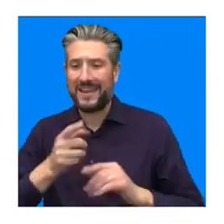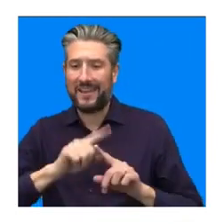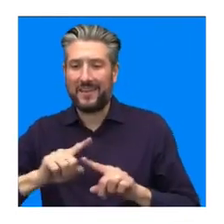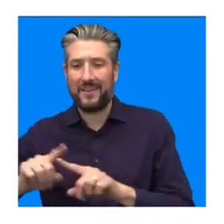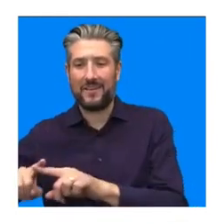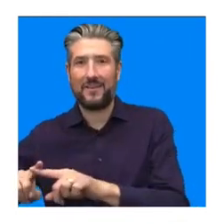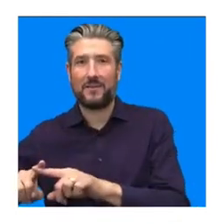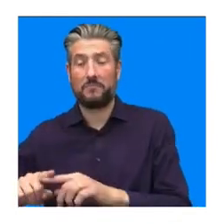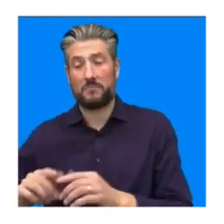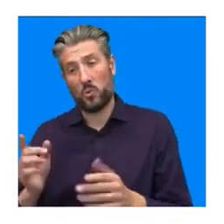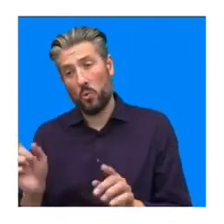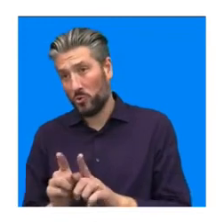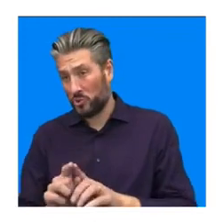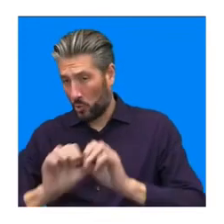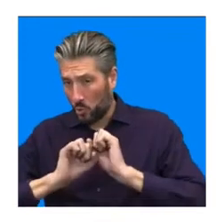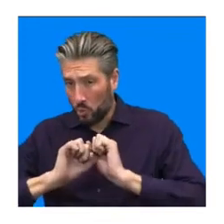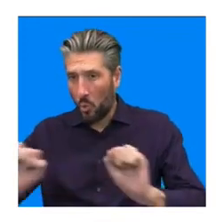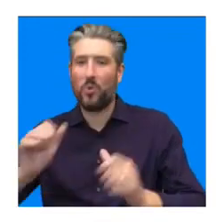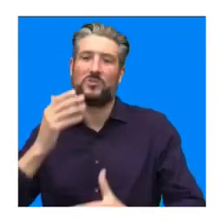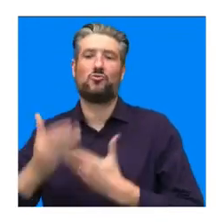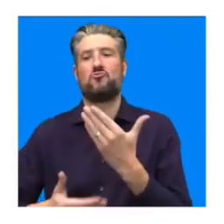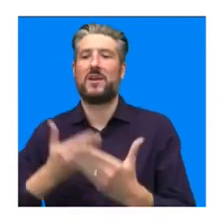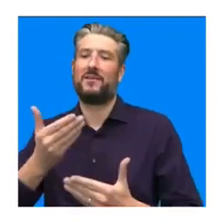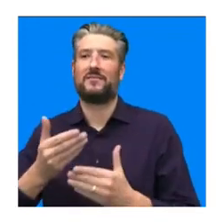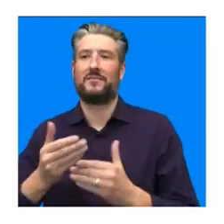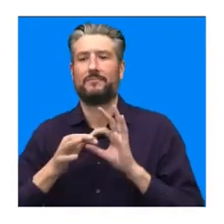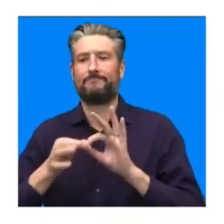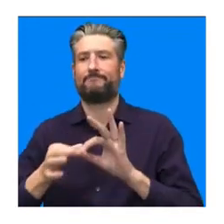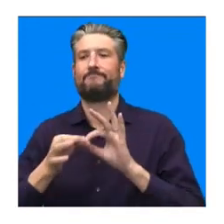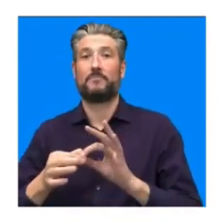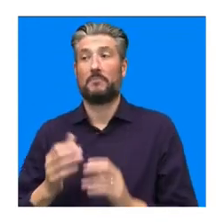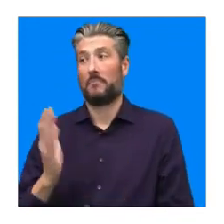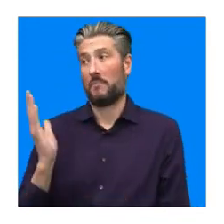are your stories. A sun-strewn